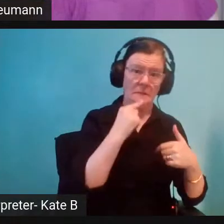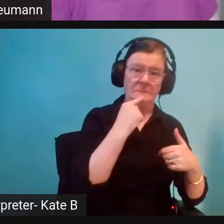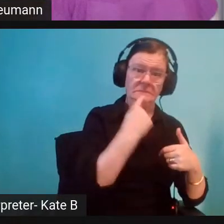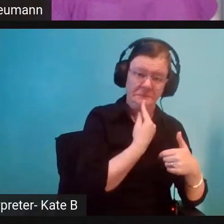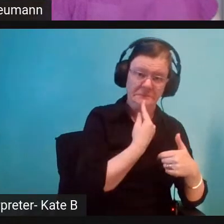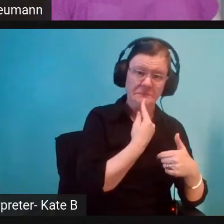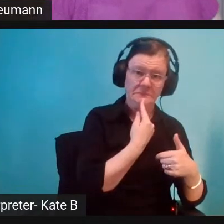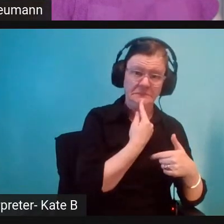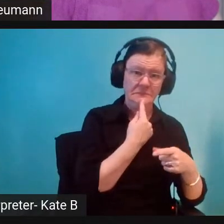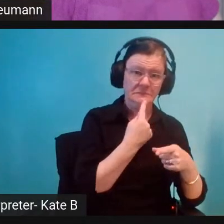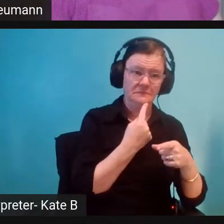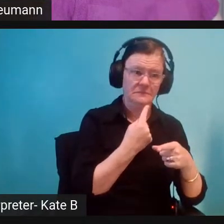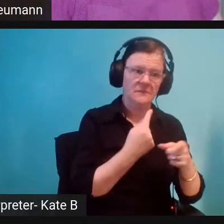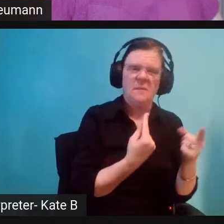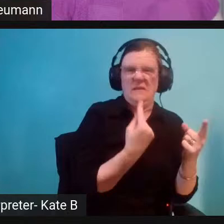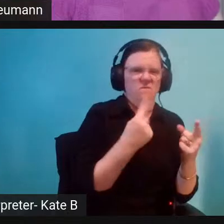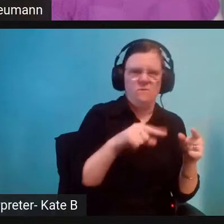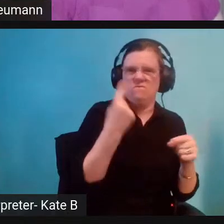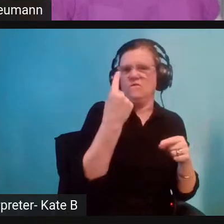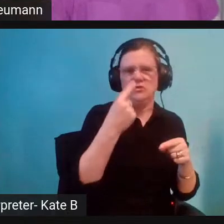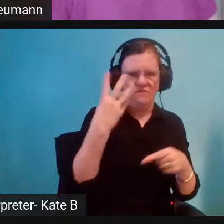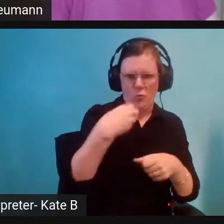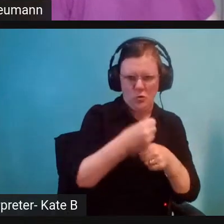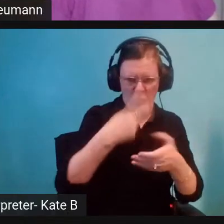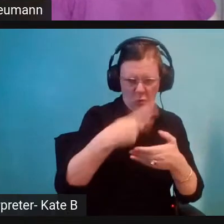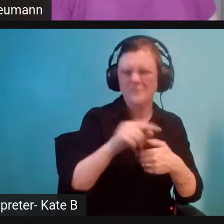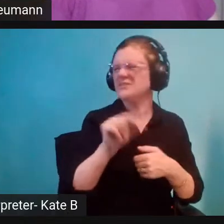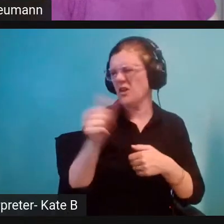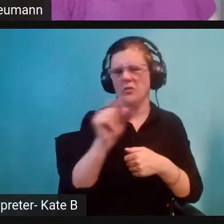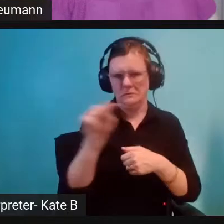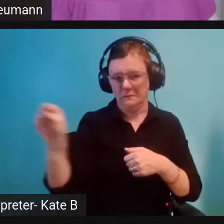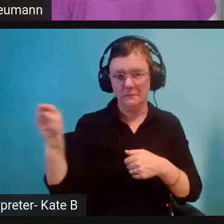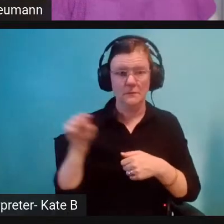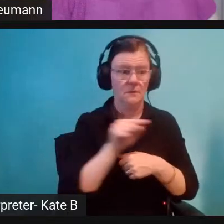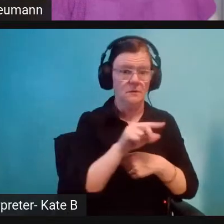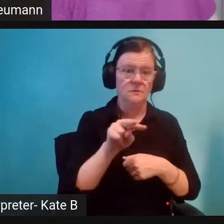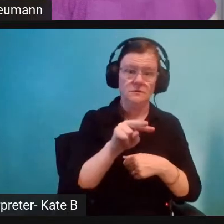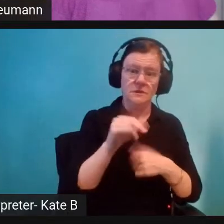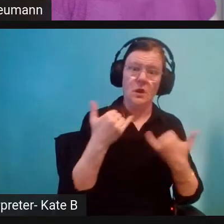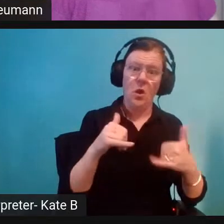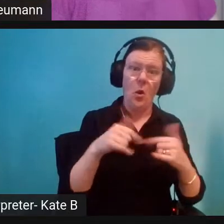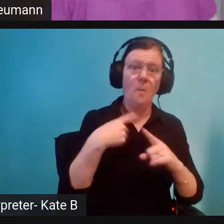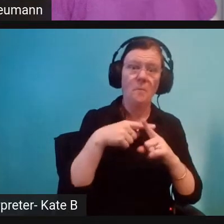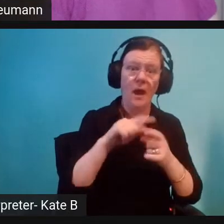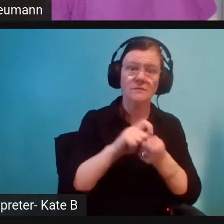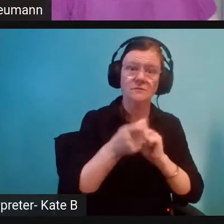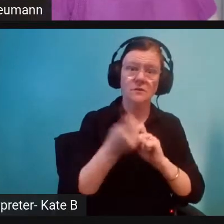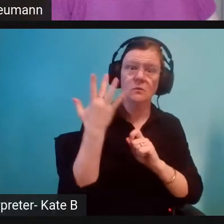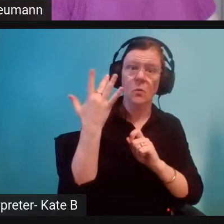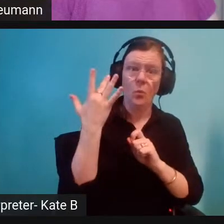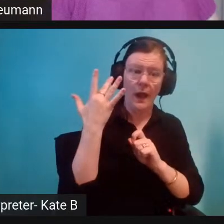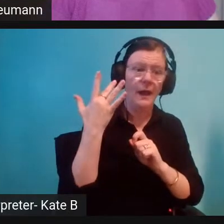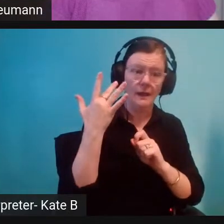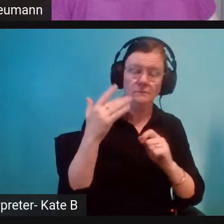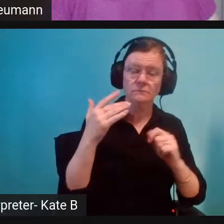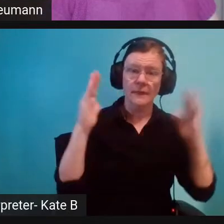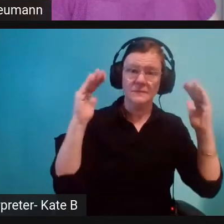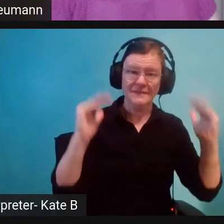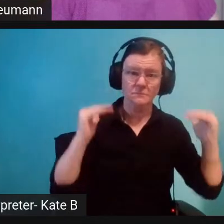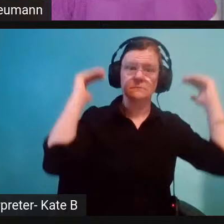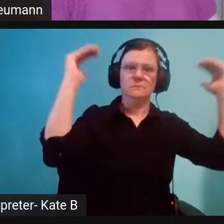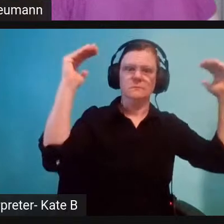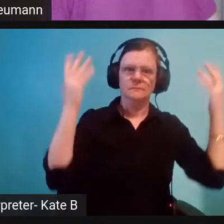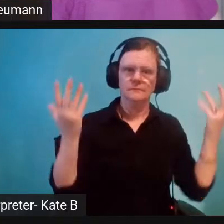them, this one just happens to be the first four-year program, are really seeing dramatic results. And I think this is